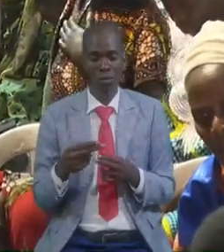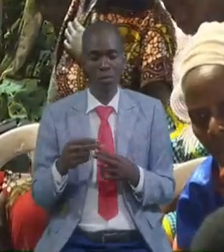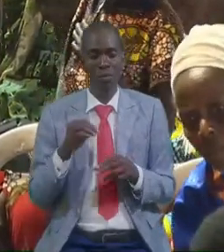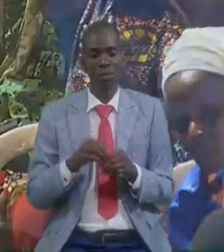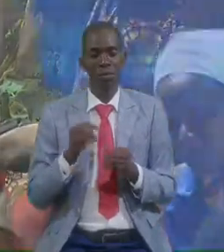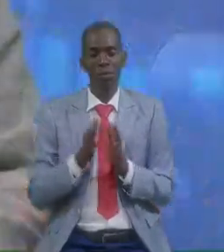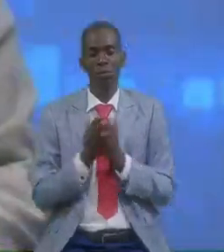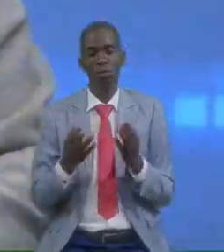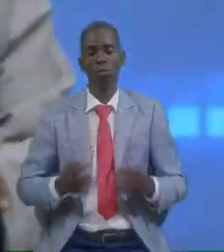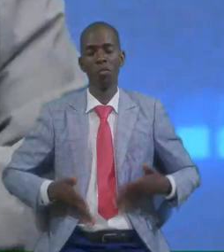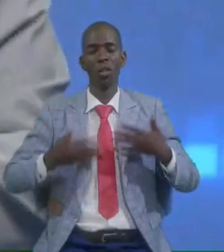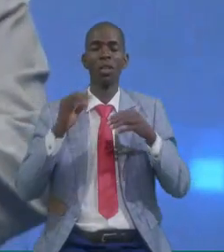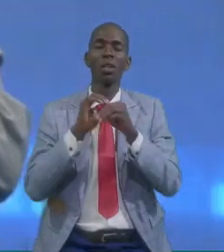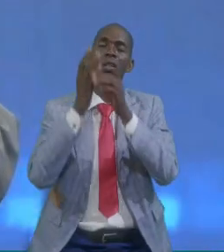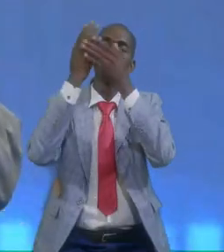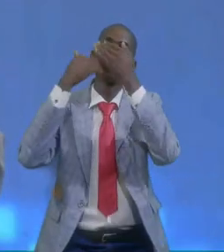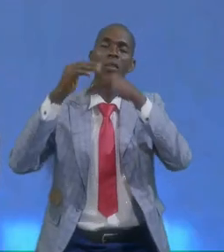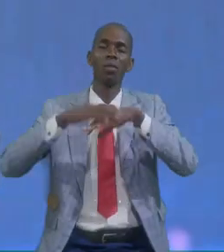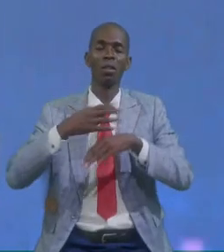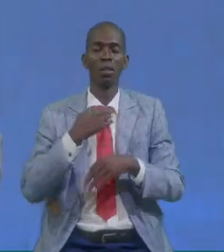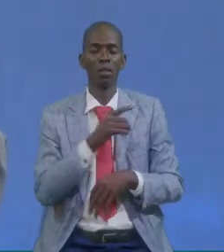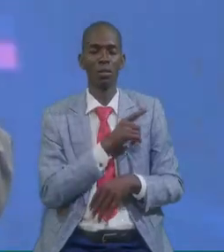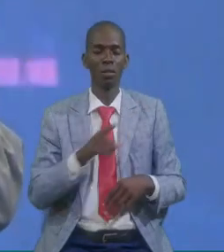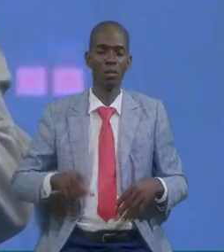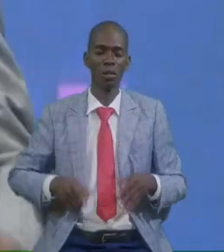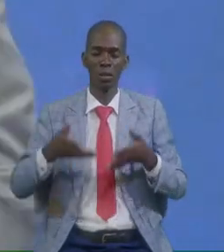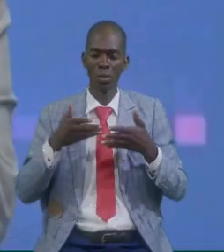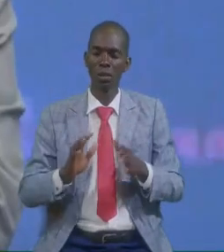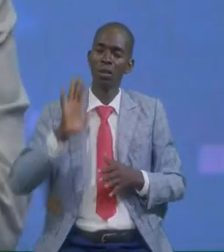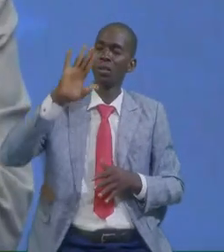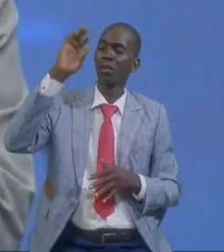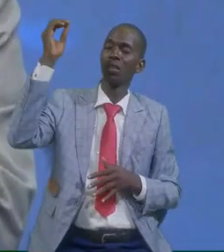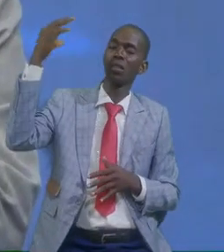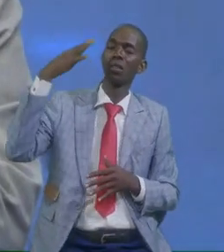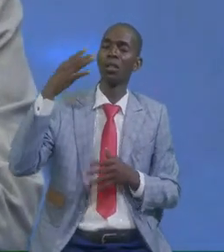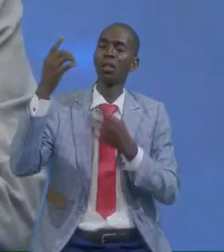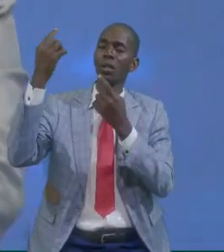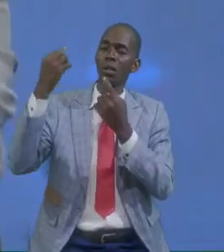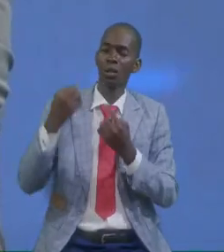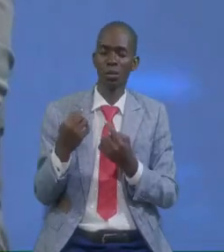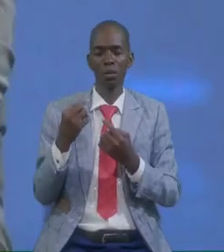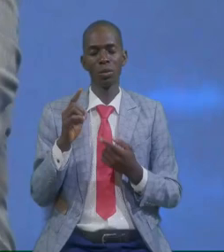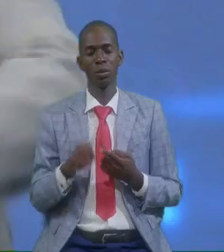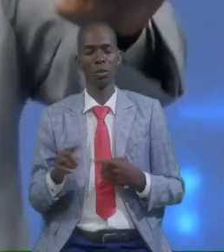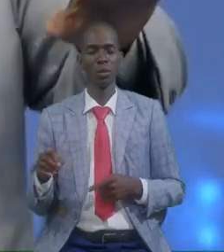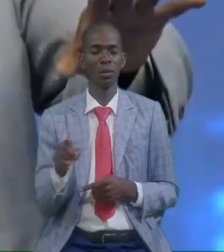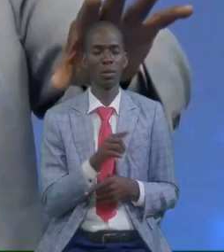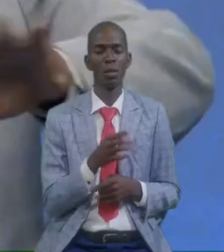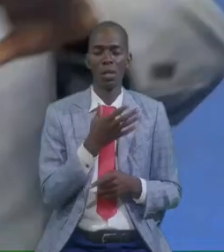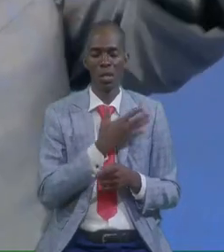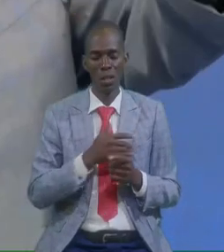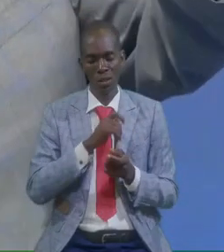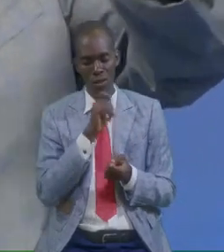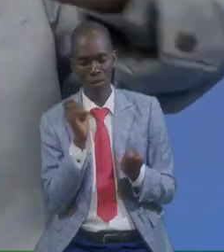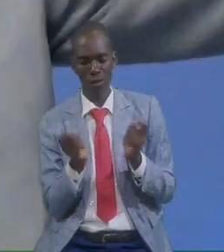life in heaven. And Lord, let your grace come into them and transform